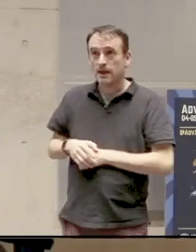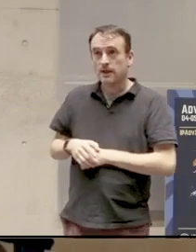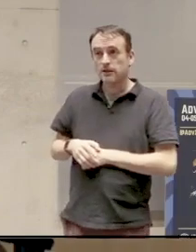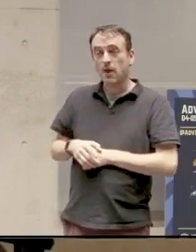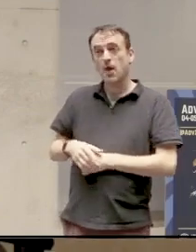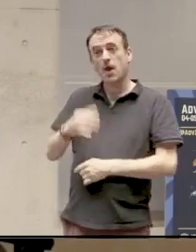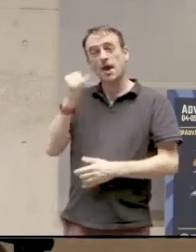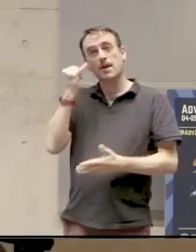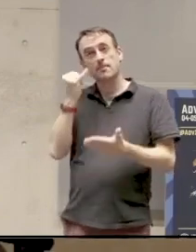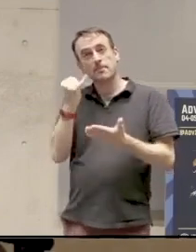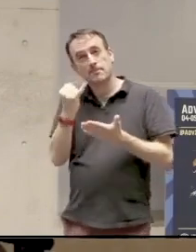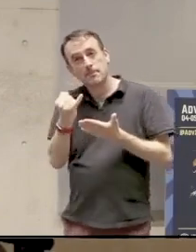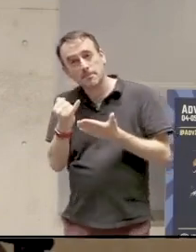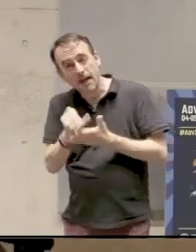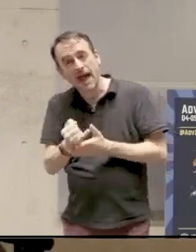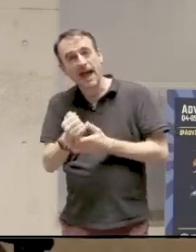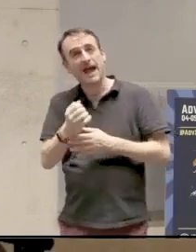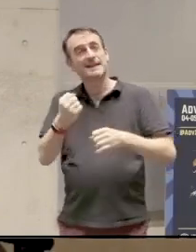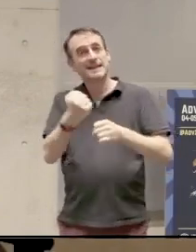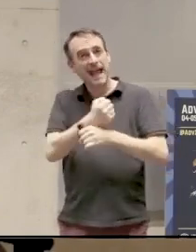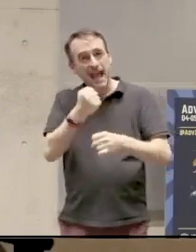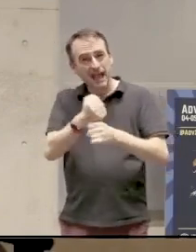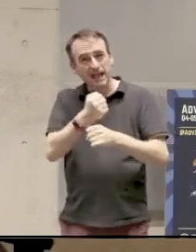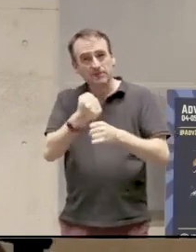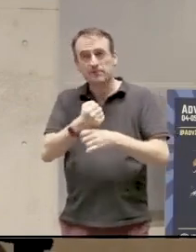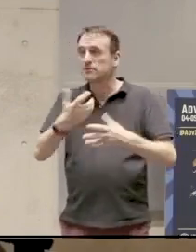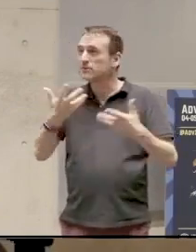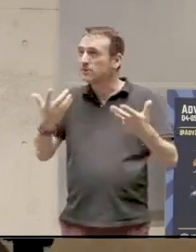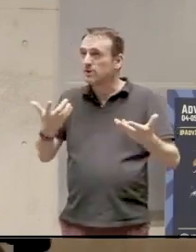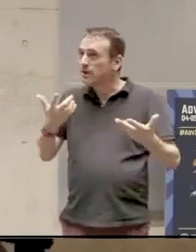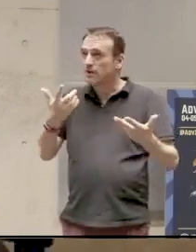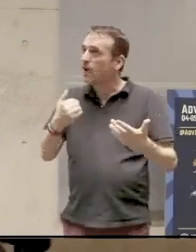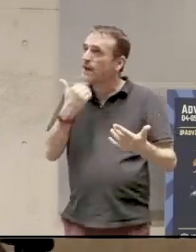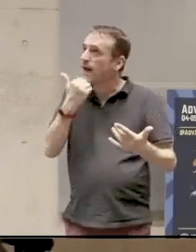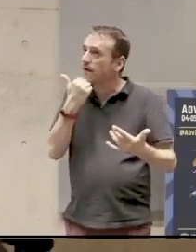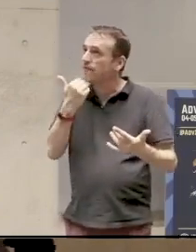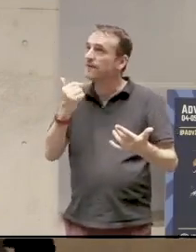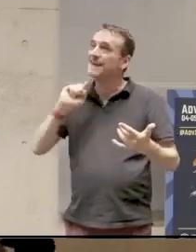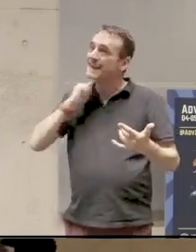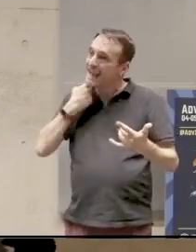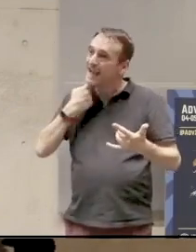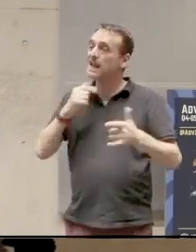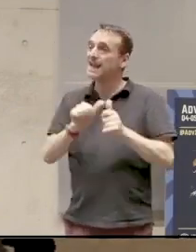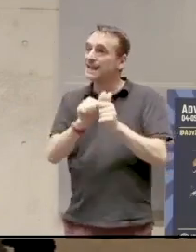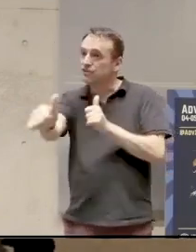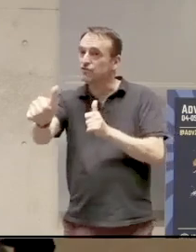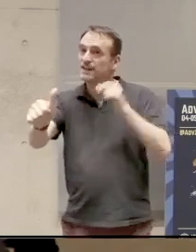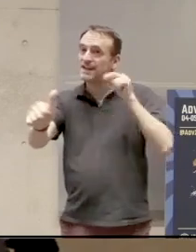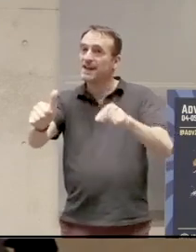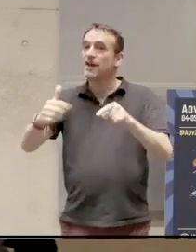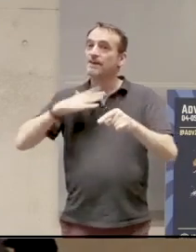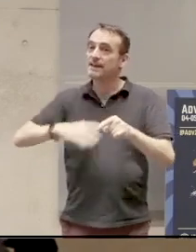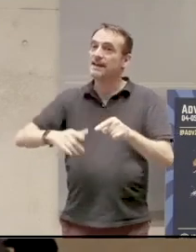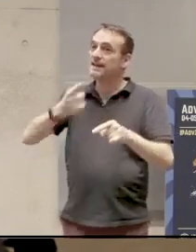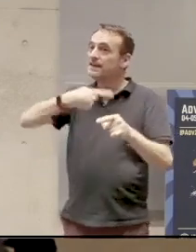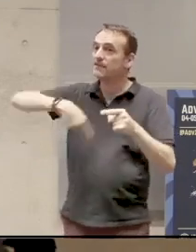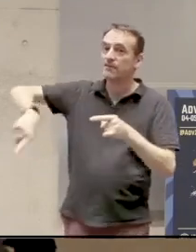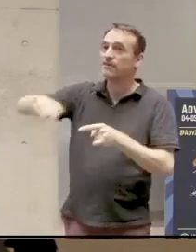games. There's been like 10 mists. It hasn't worked. We need to go for their... You have gone too far.